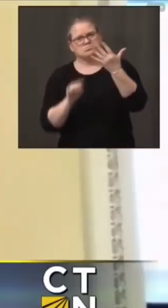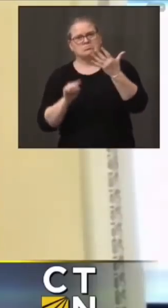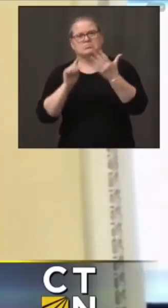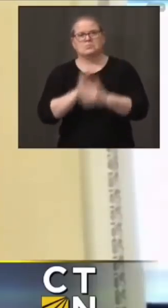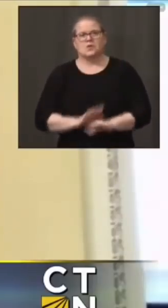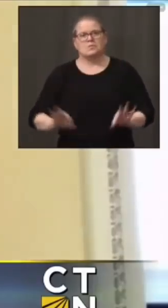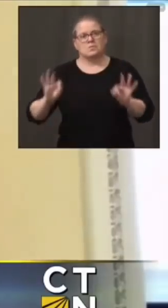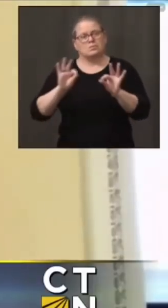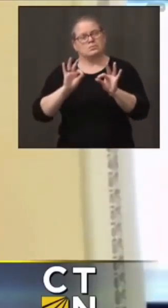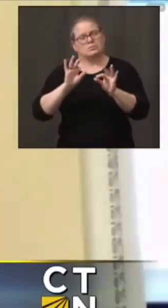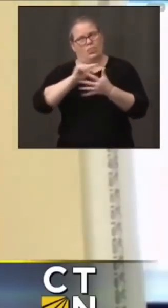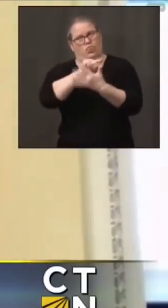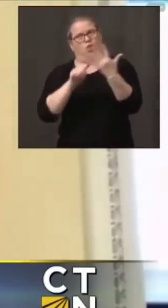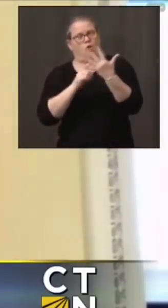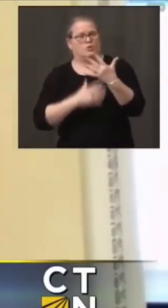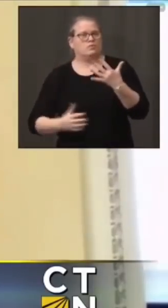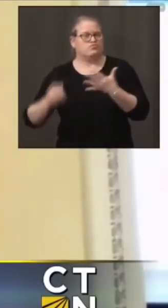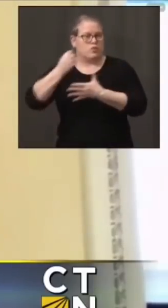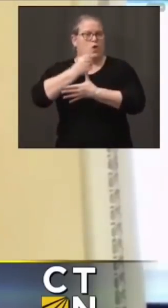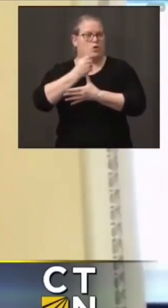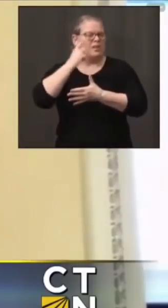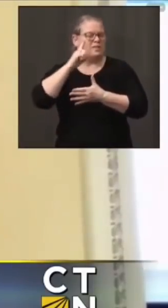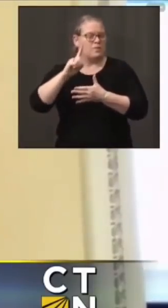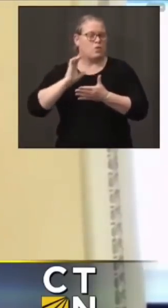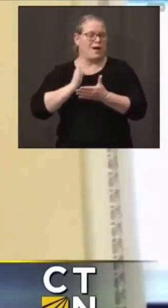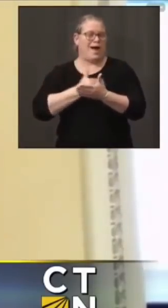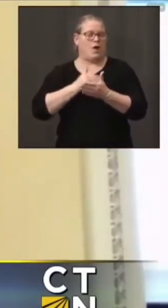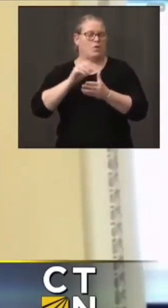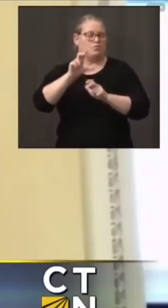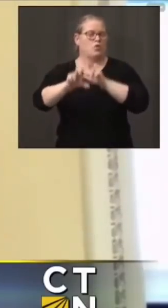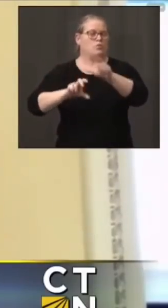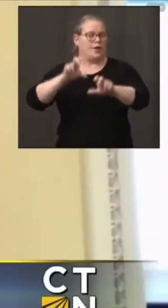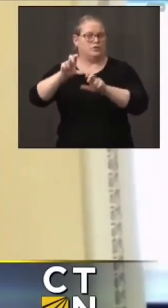appropriations process as we start the new term.